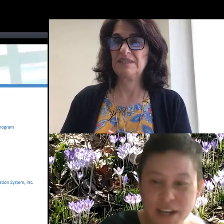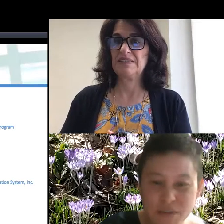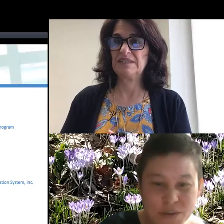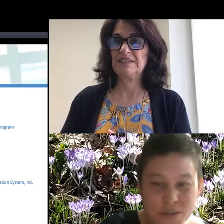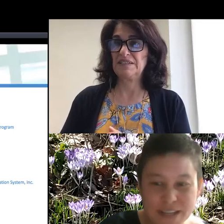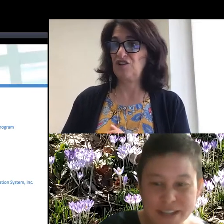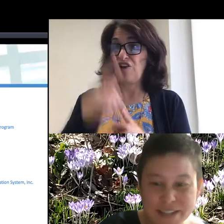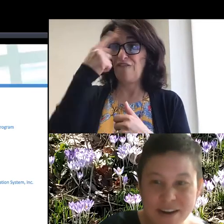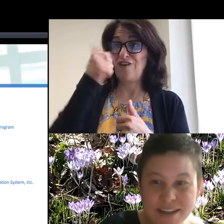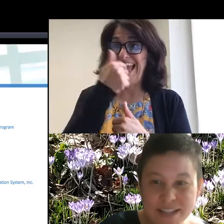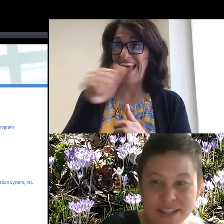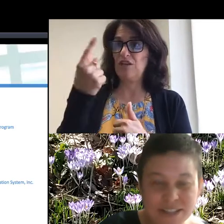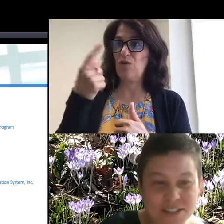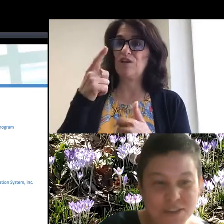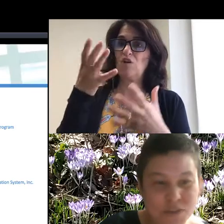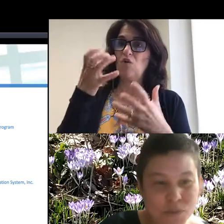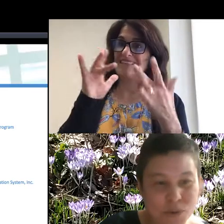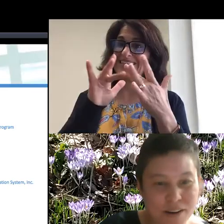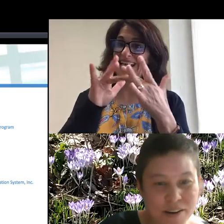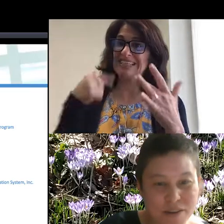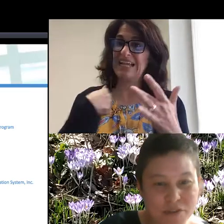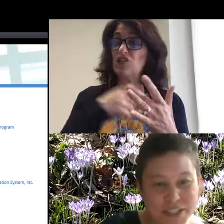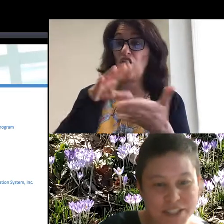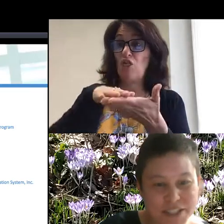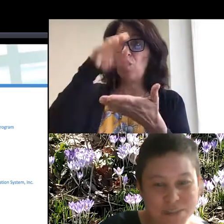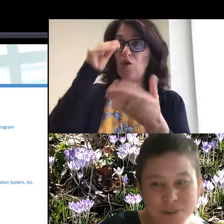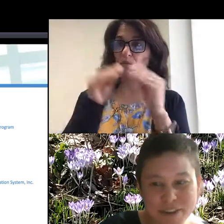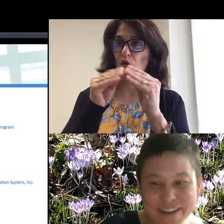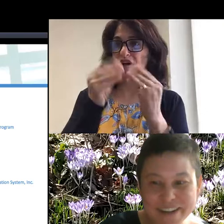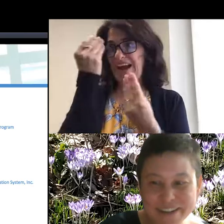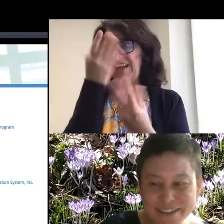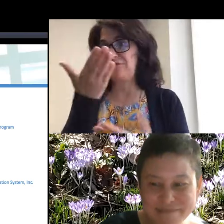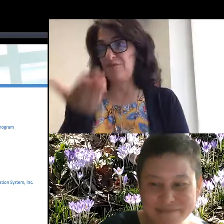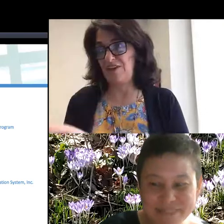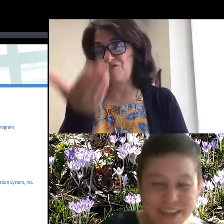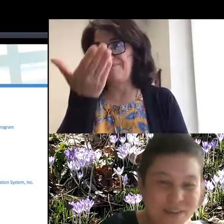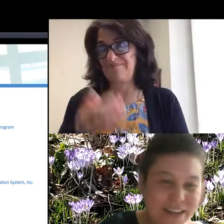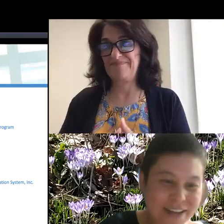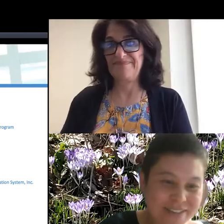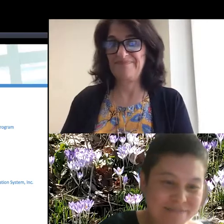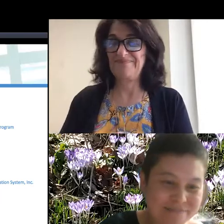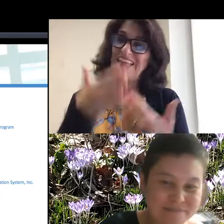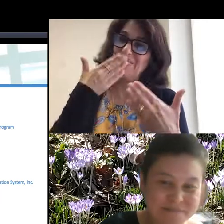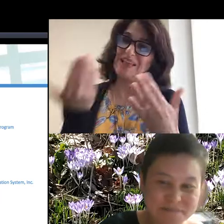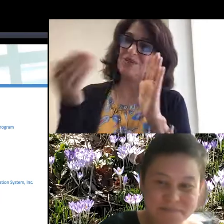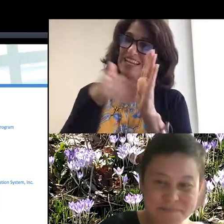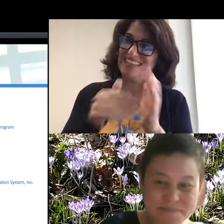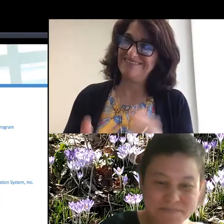For anyone who would like to contact us to learn more, our information is provided here. Thank you again.